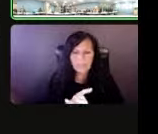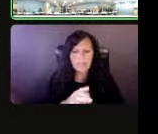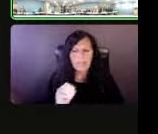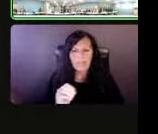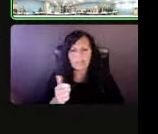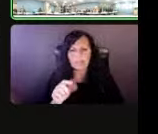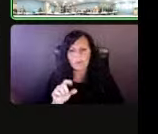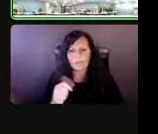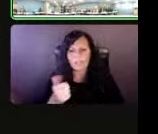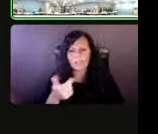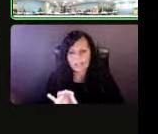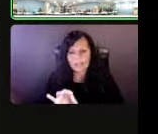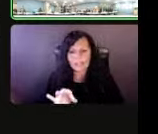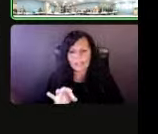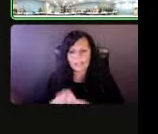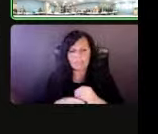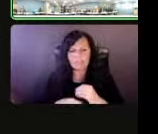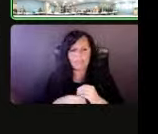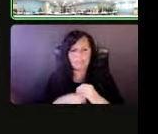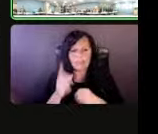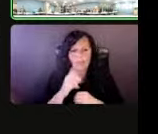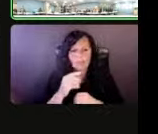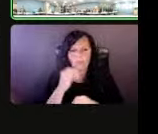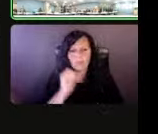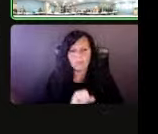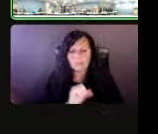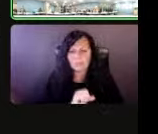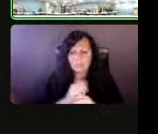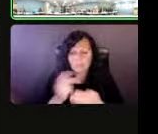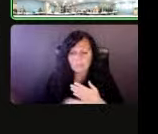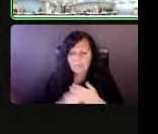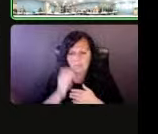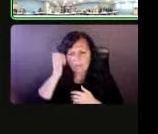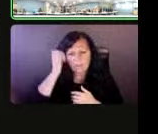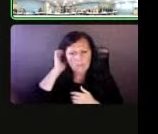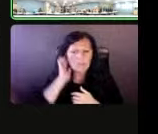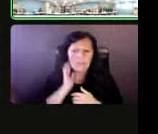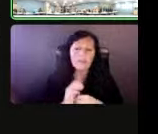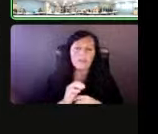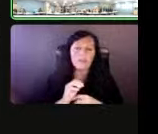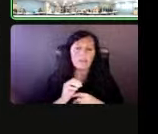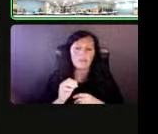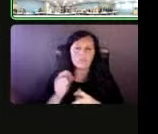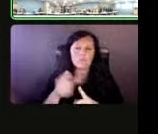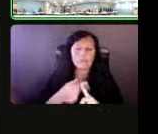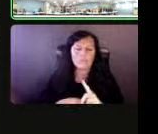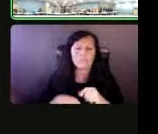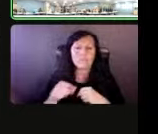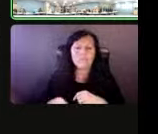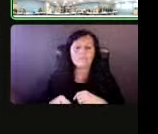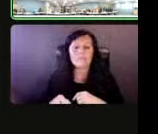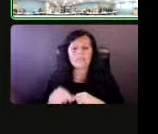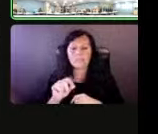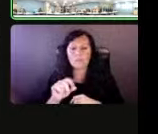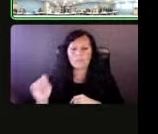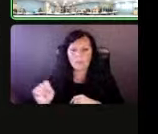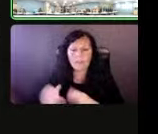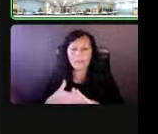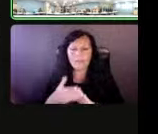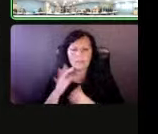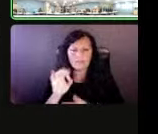2019. And then more recent history, 2020 was the implementation of the city operations fee and the beginning of